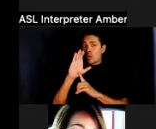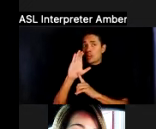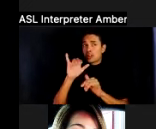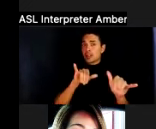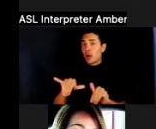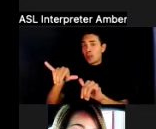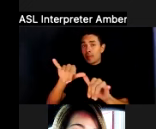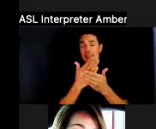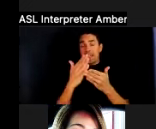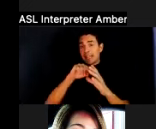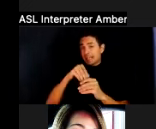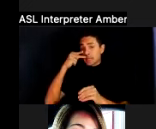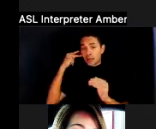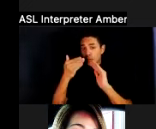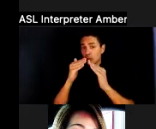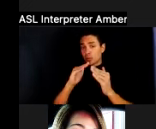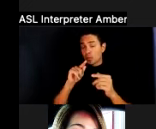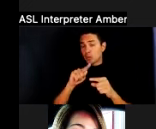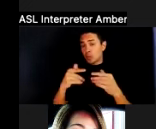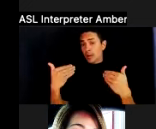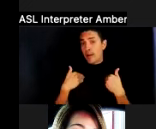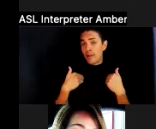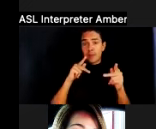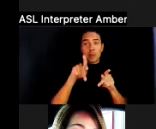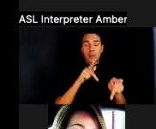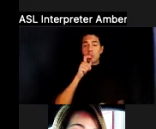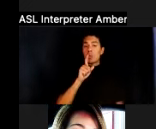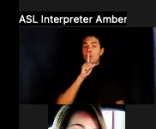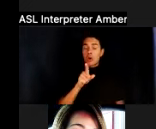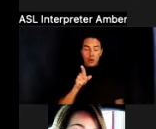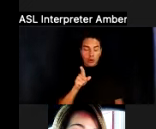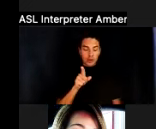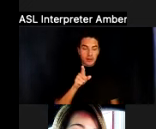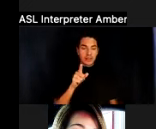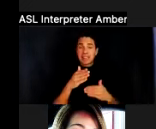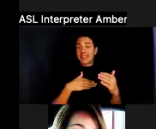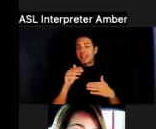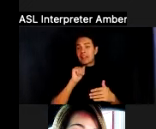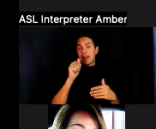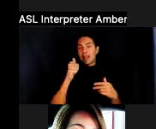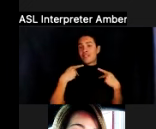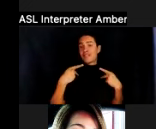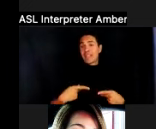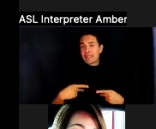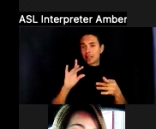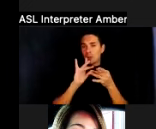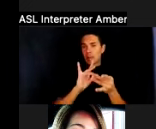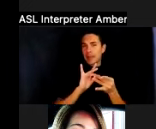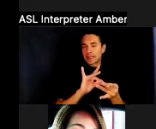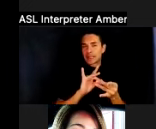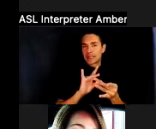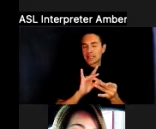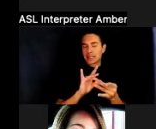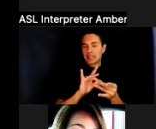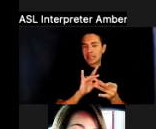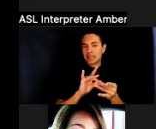Native communities to have people who are, even if not, you know, physically related, but being